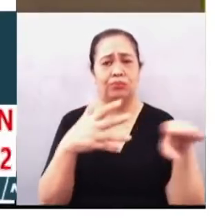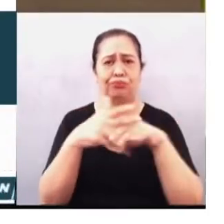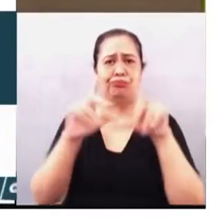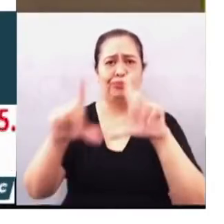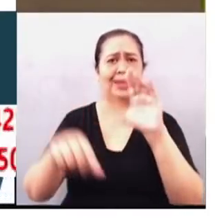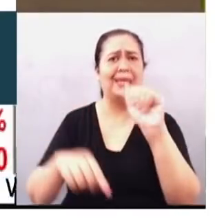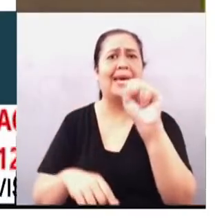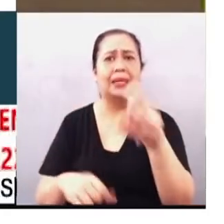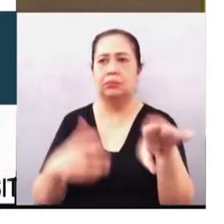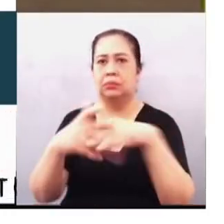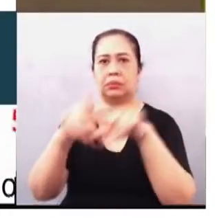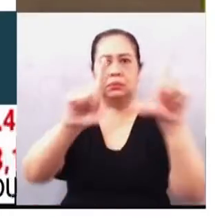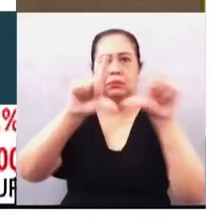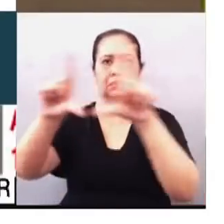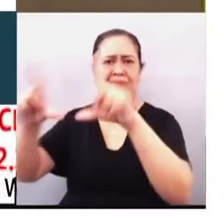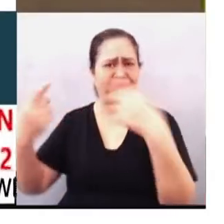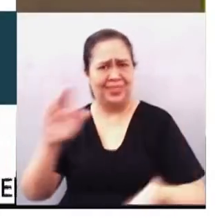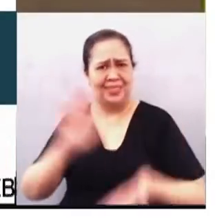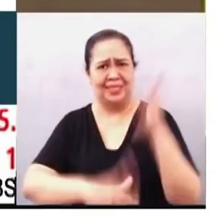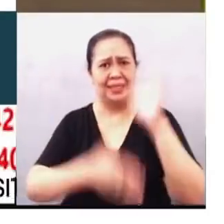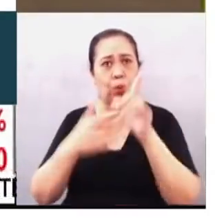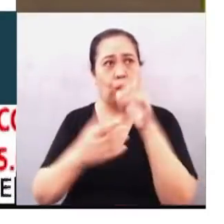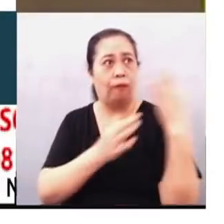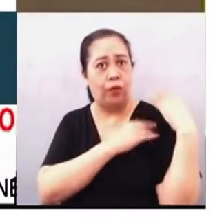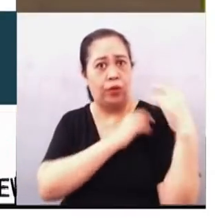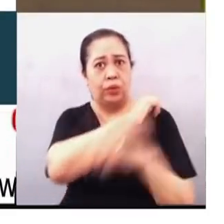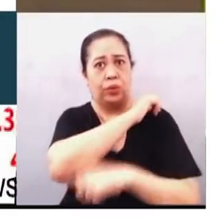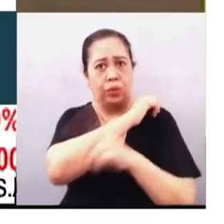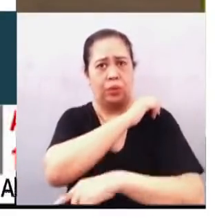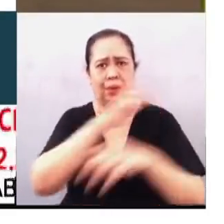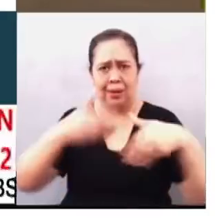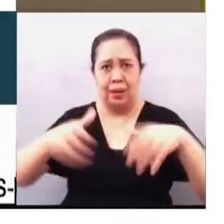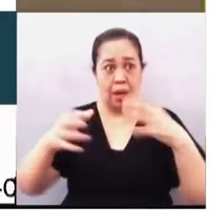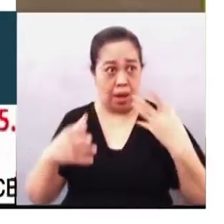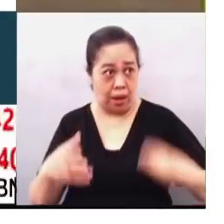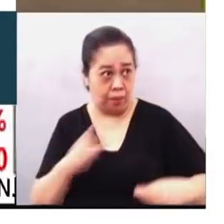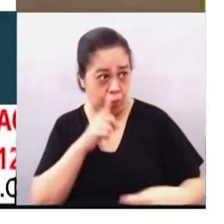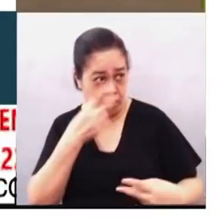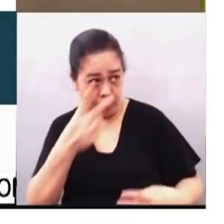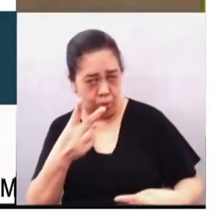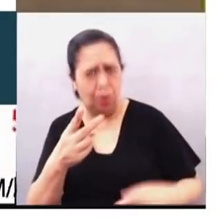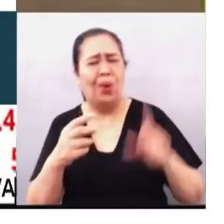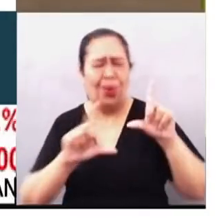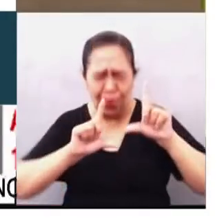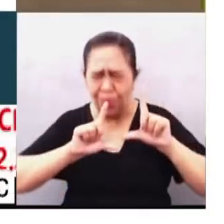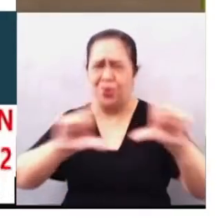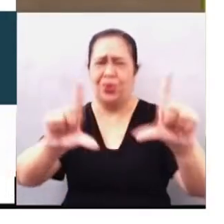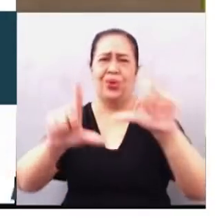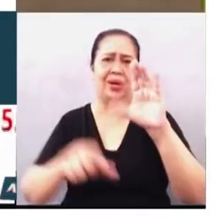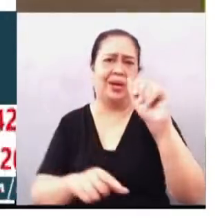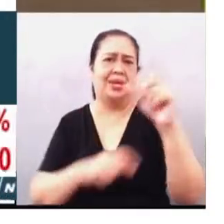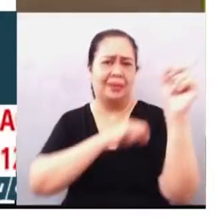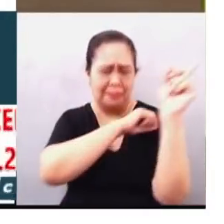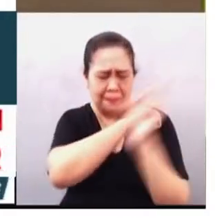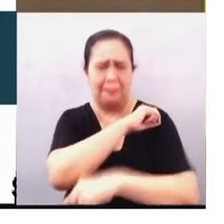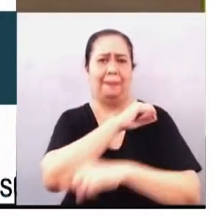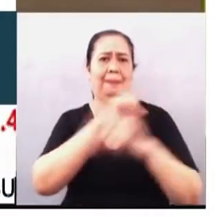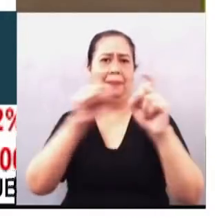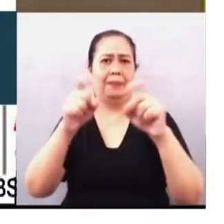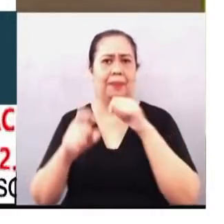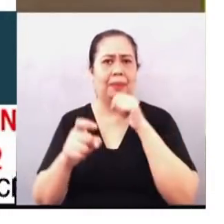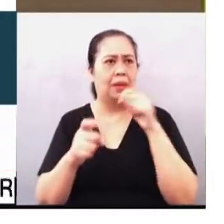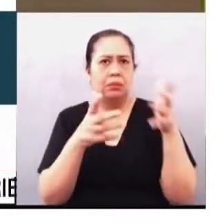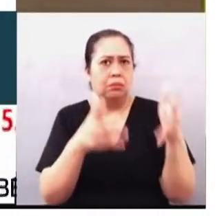kung sino dapat mananagot dito. Kung meron mang corruption dito, dapat talaga mananagot yan. Hindi natin pababayaan